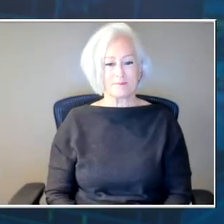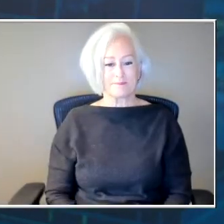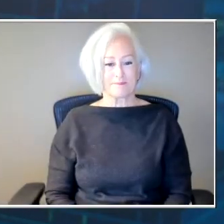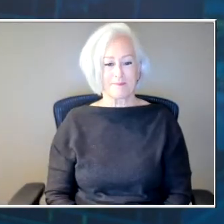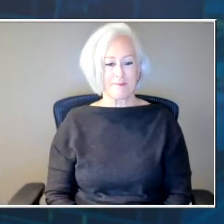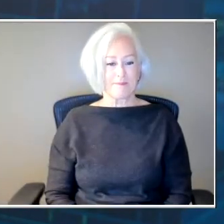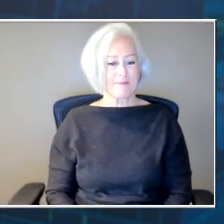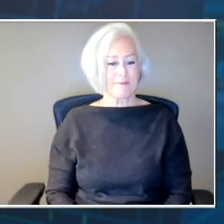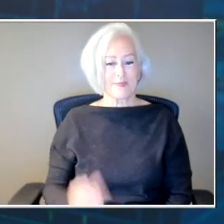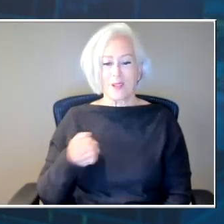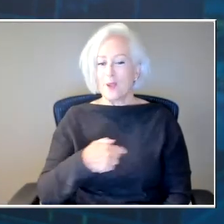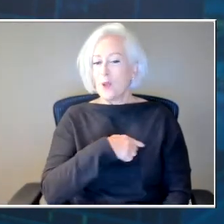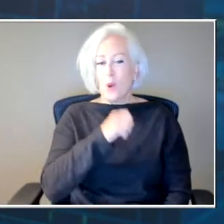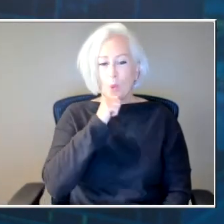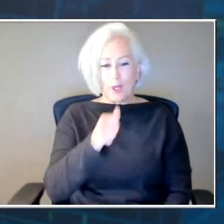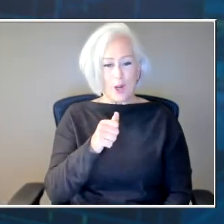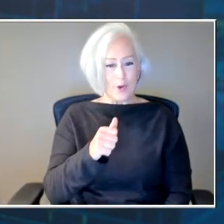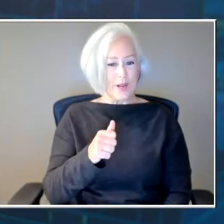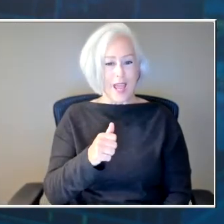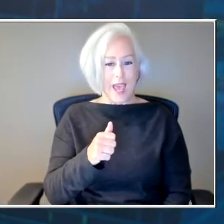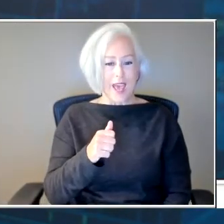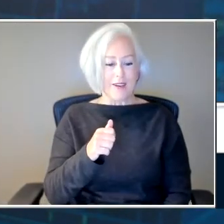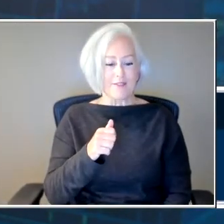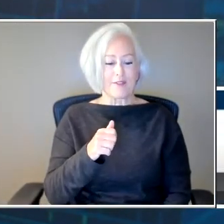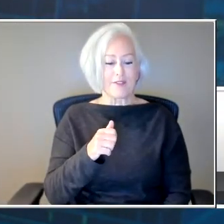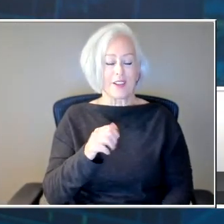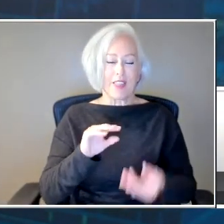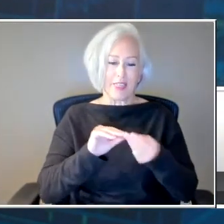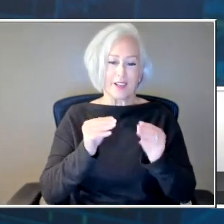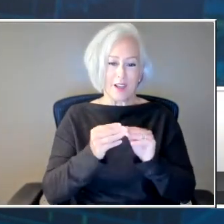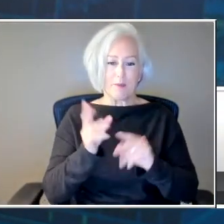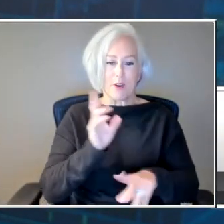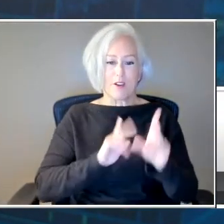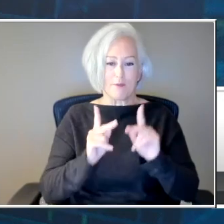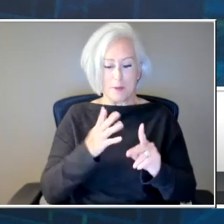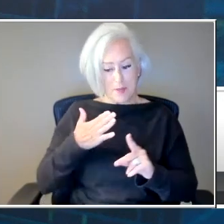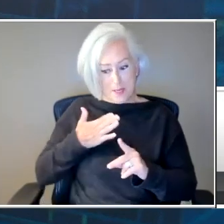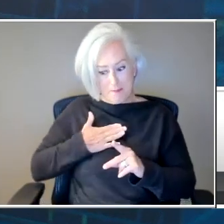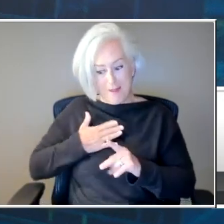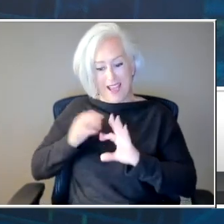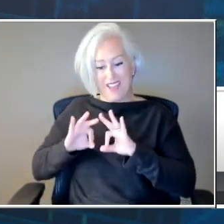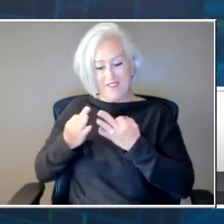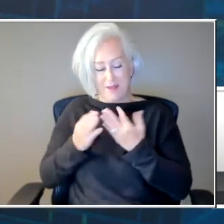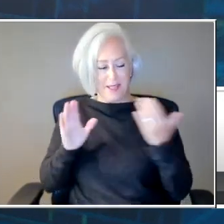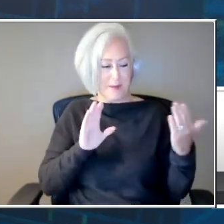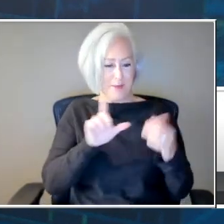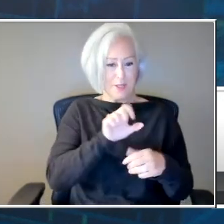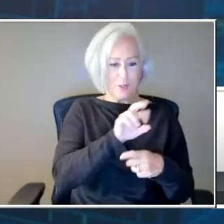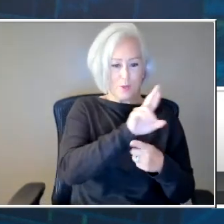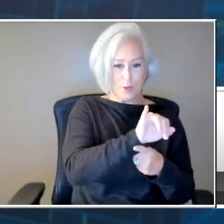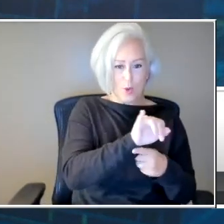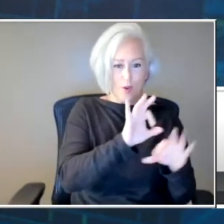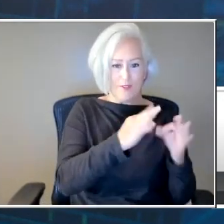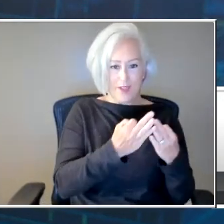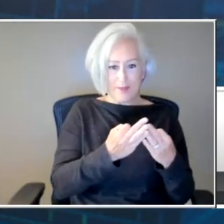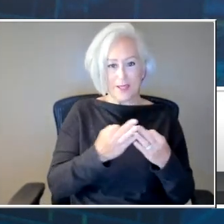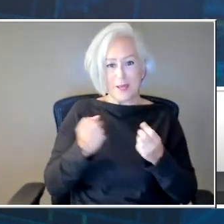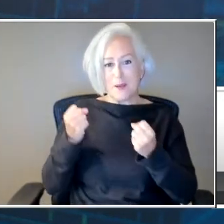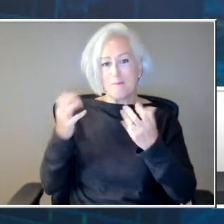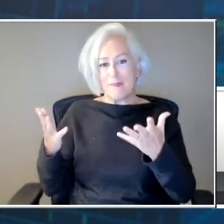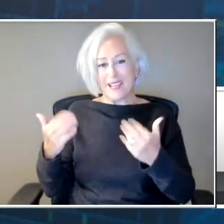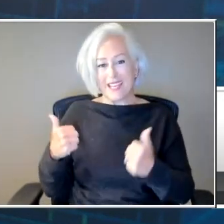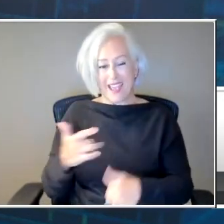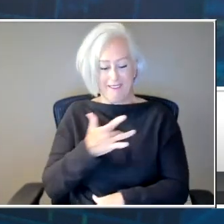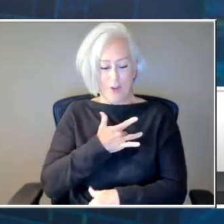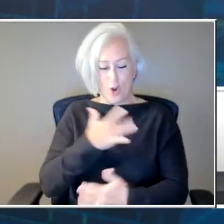the number of people in our family that Lori's had with cancer in the family. Maybe, unfortunately, because so many people died of heart disease at a young age. That's what you mentioned.